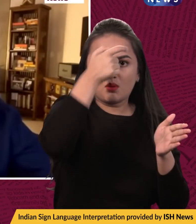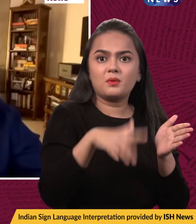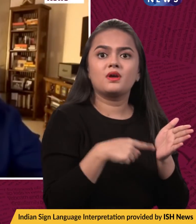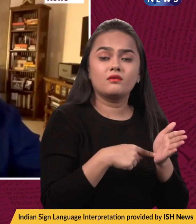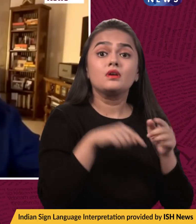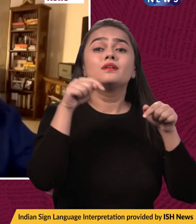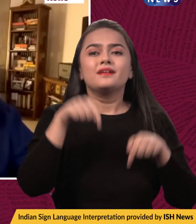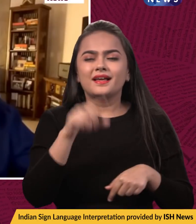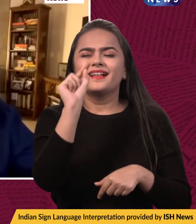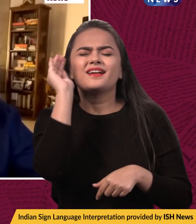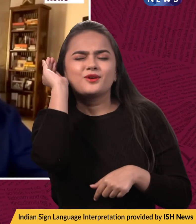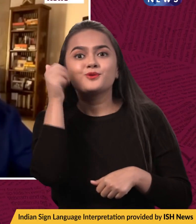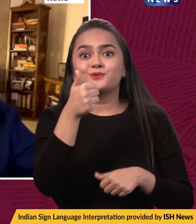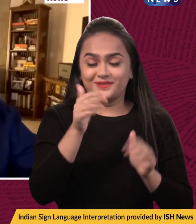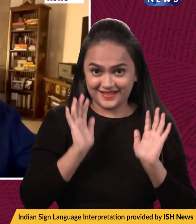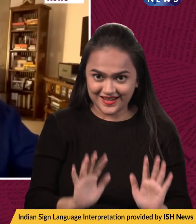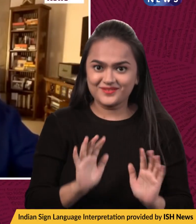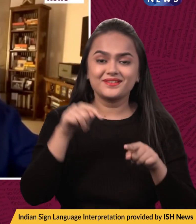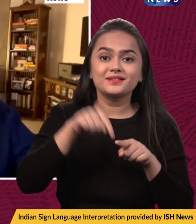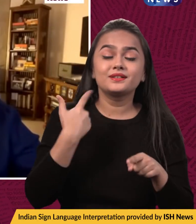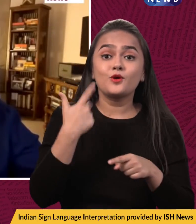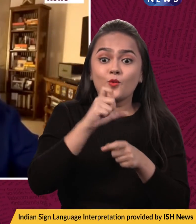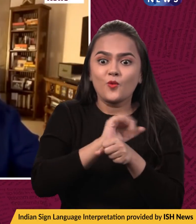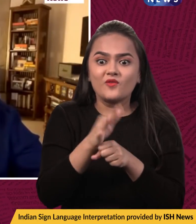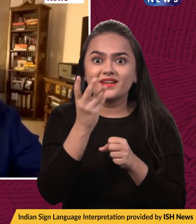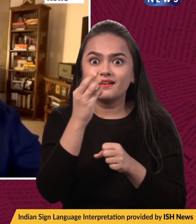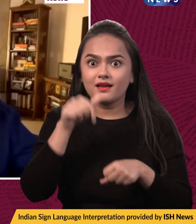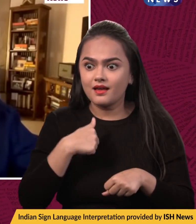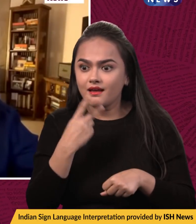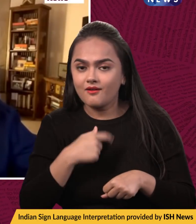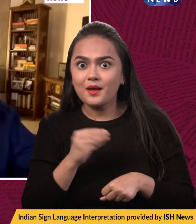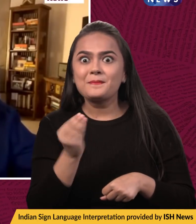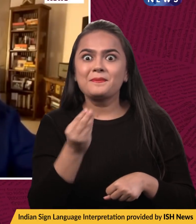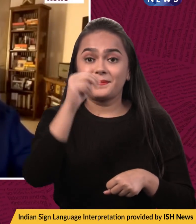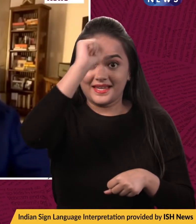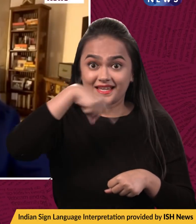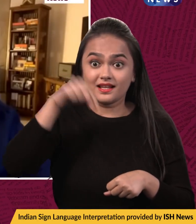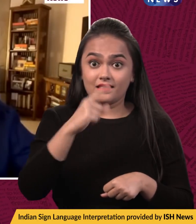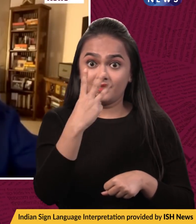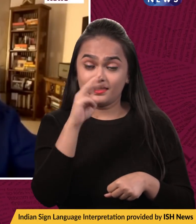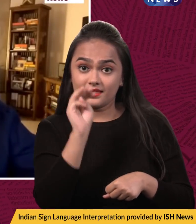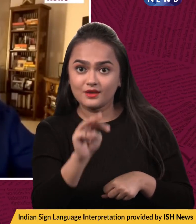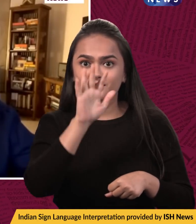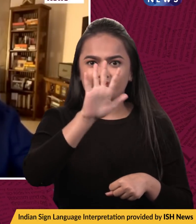there is a sliver of good news, and that sliver comes from our COVID numbers, which are looking better every day. India reported